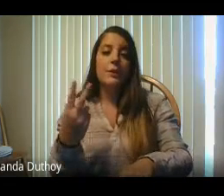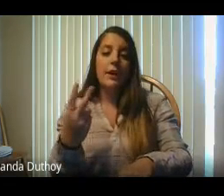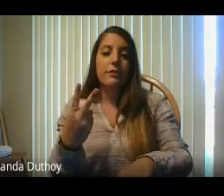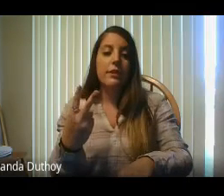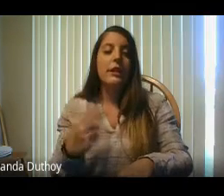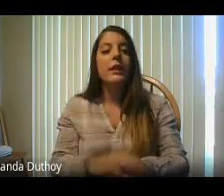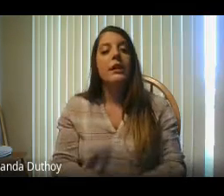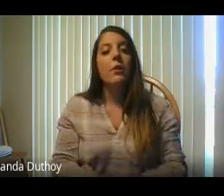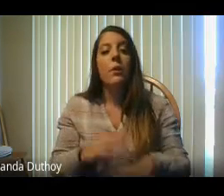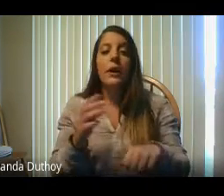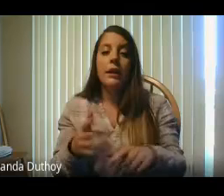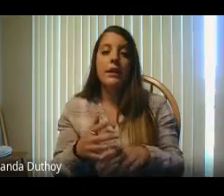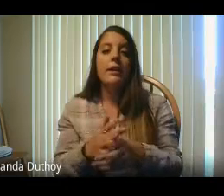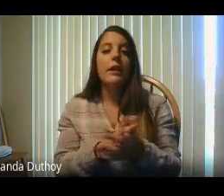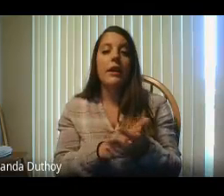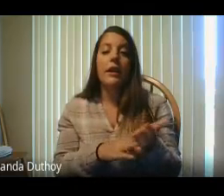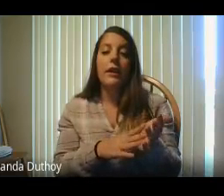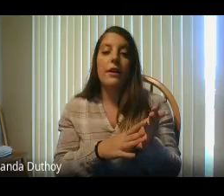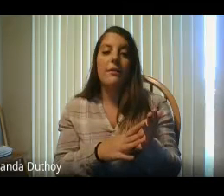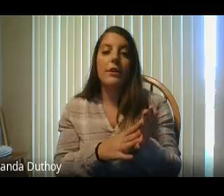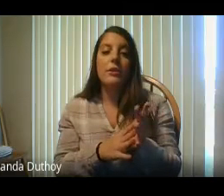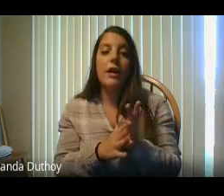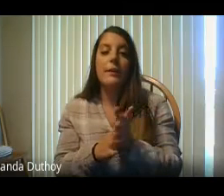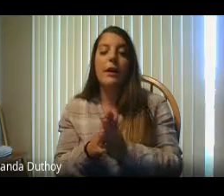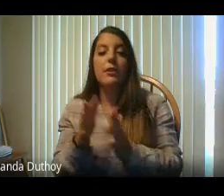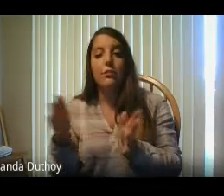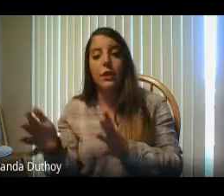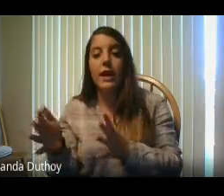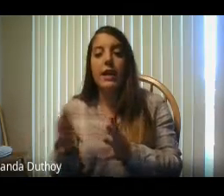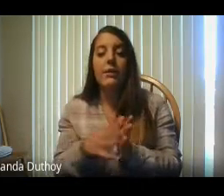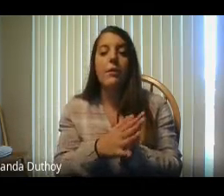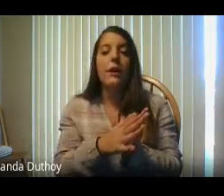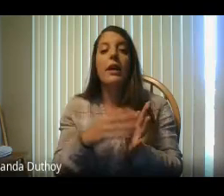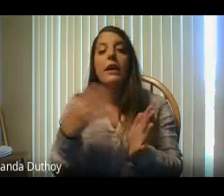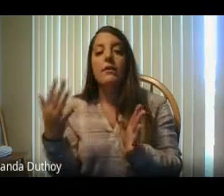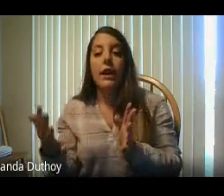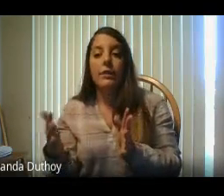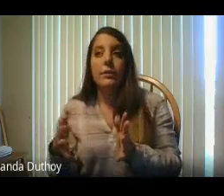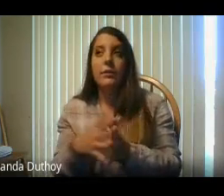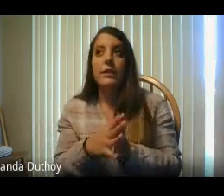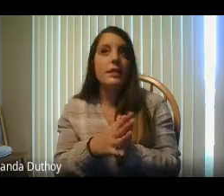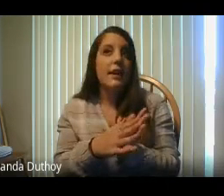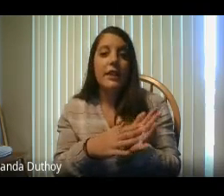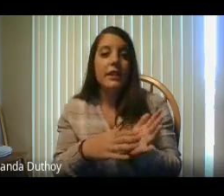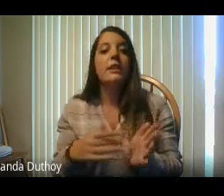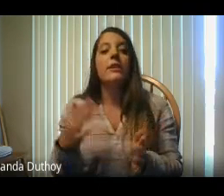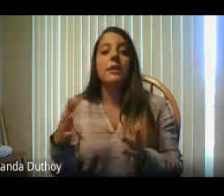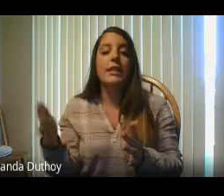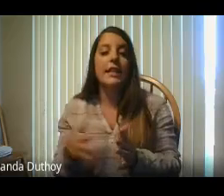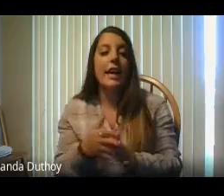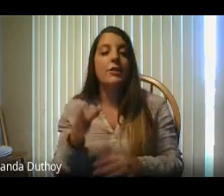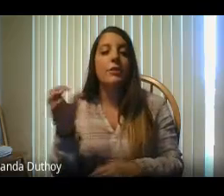time, 12. Or when you're talking about 308 or